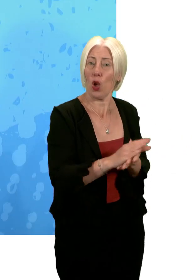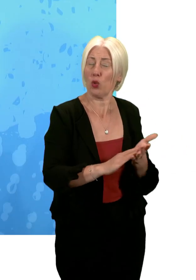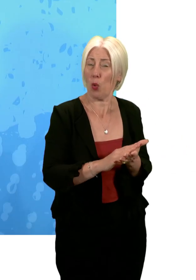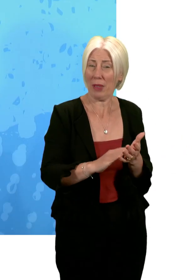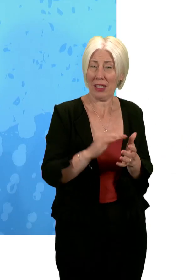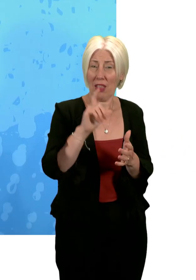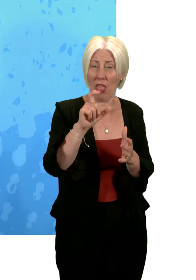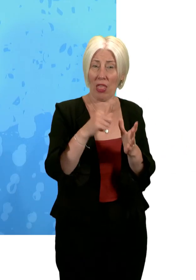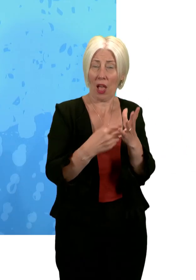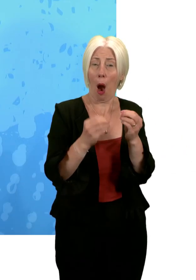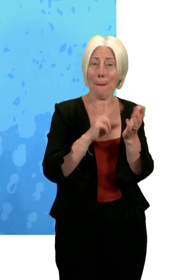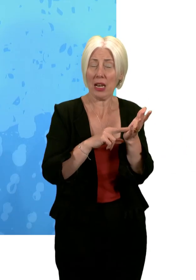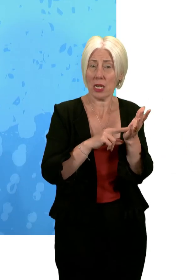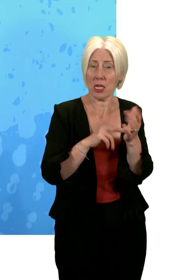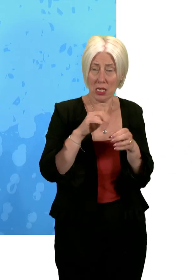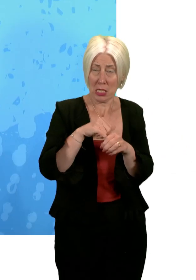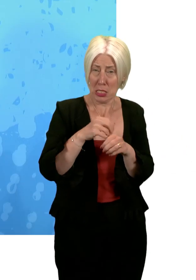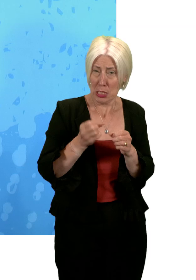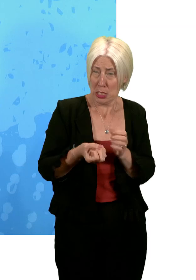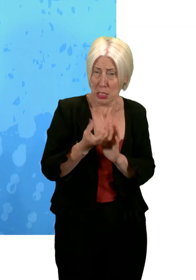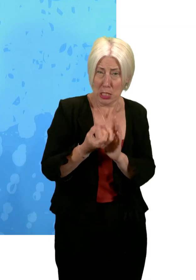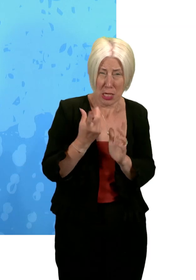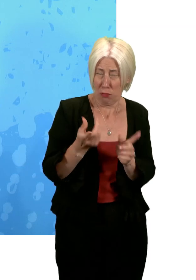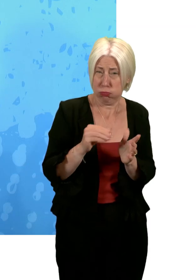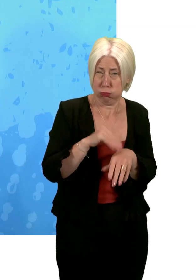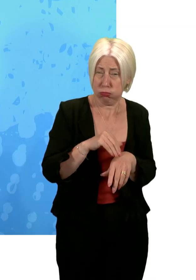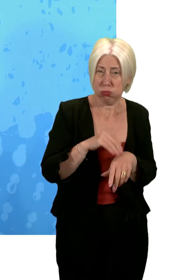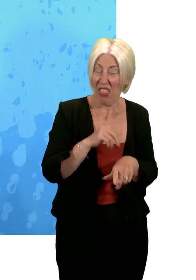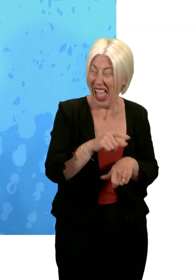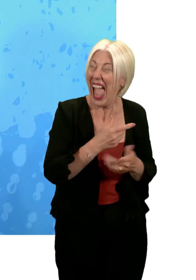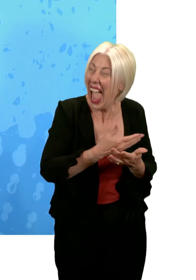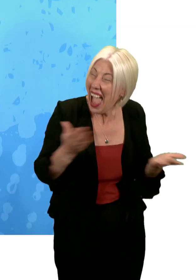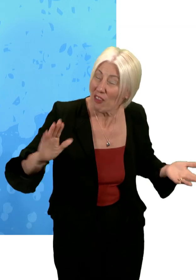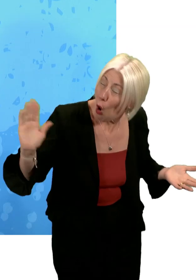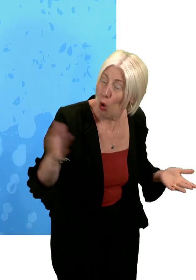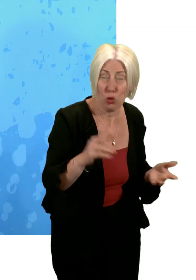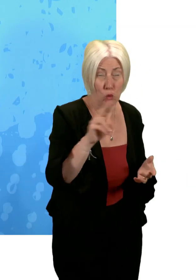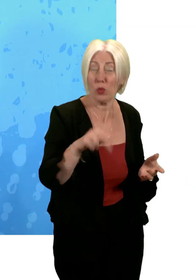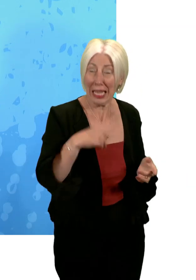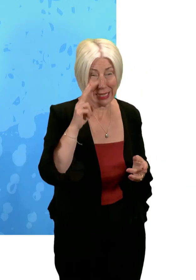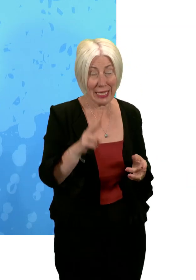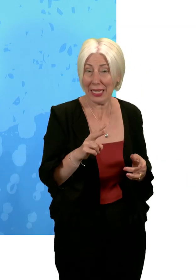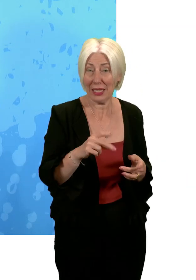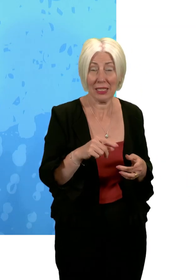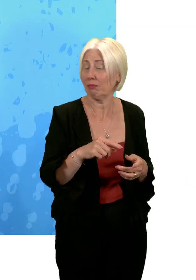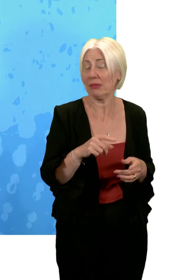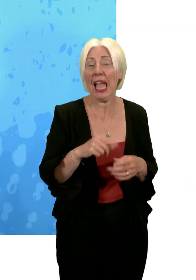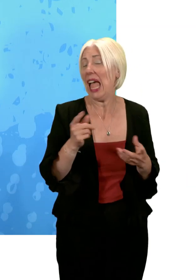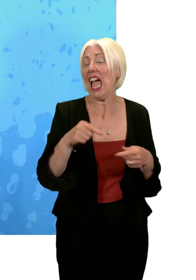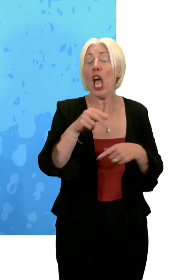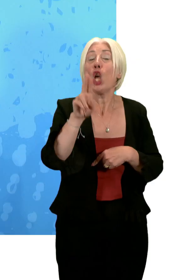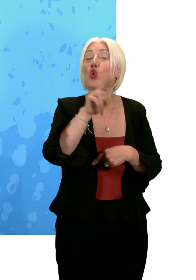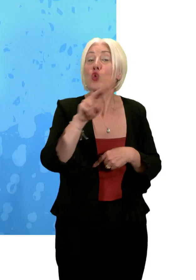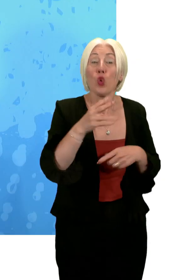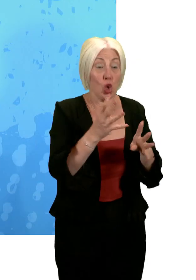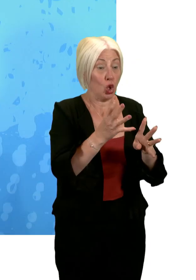schools. Very few schools I go to where I see people queuing up the same way they do at Greggs